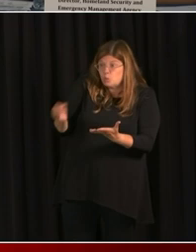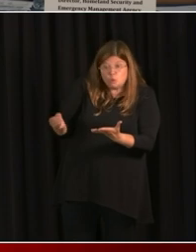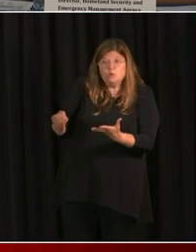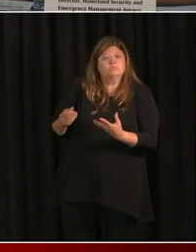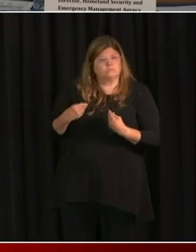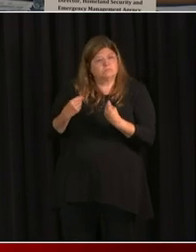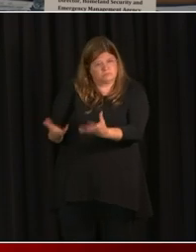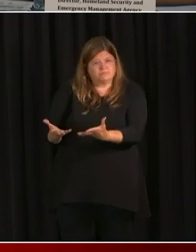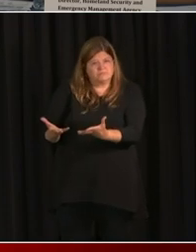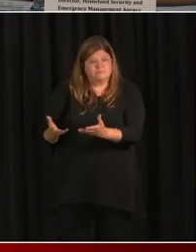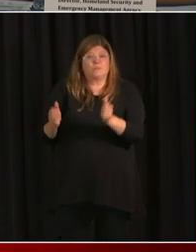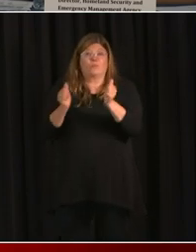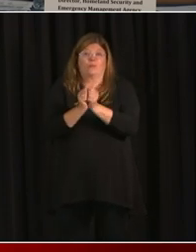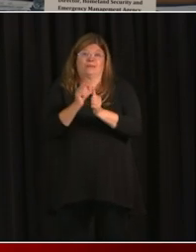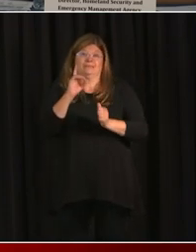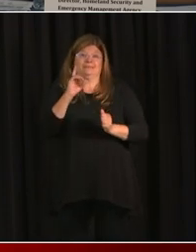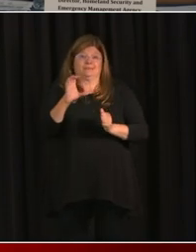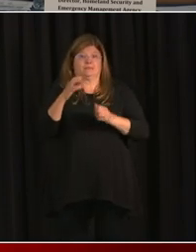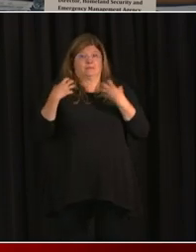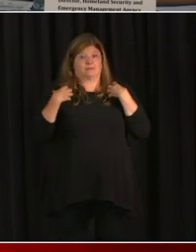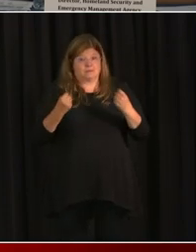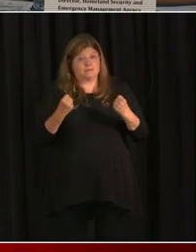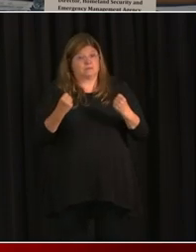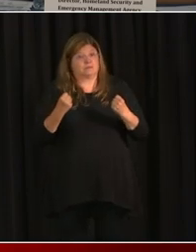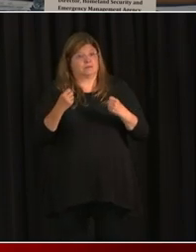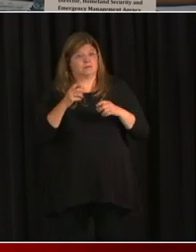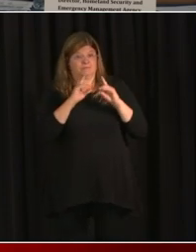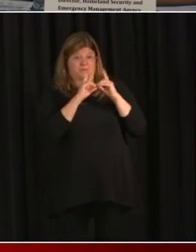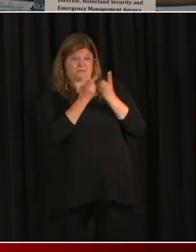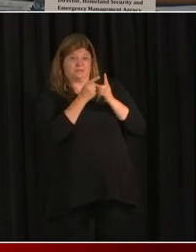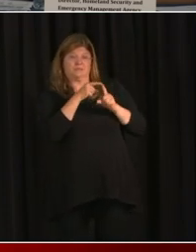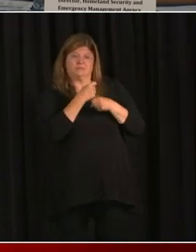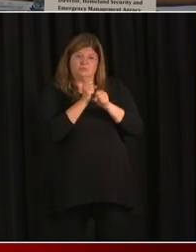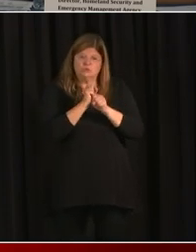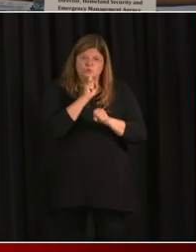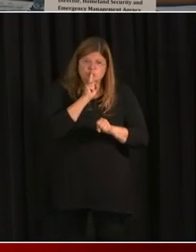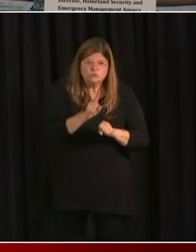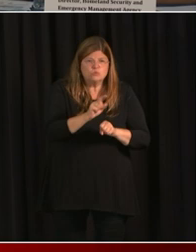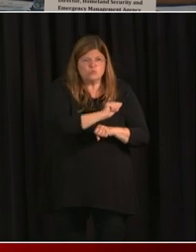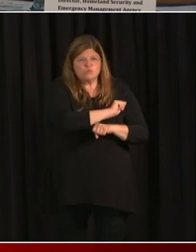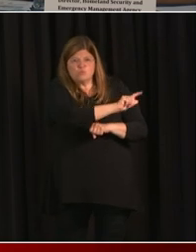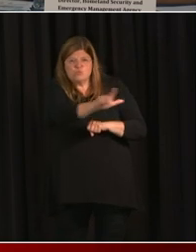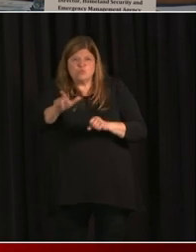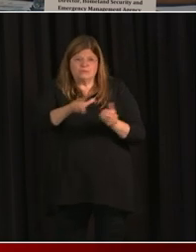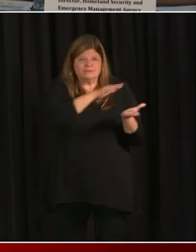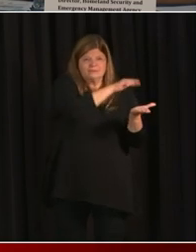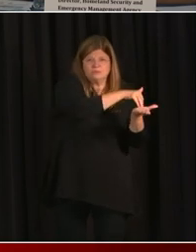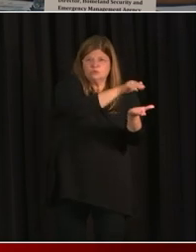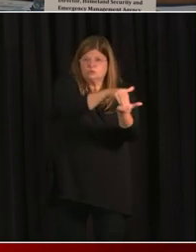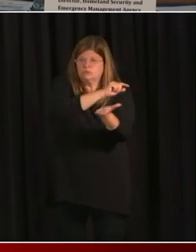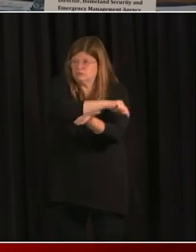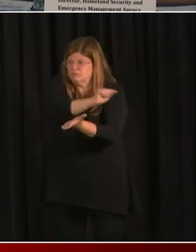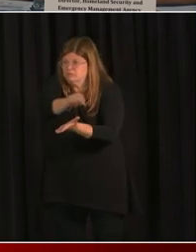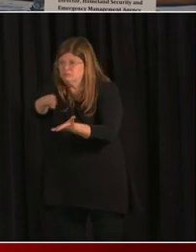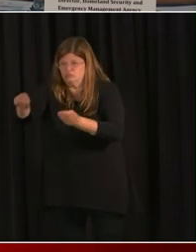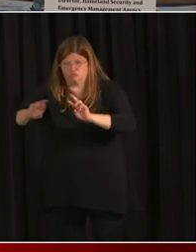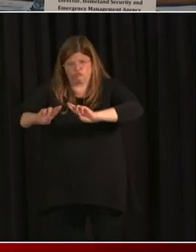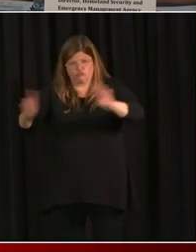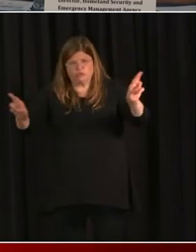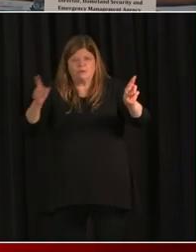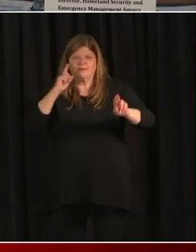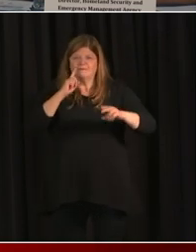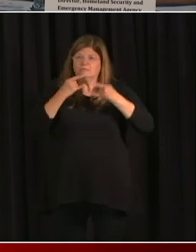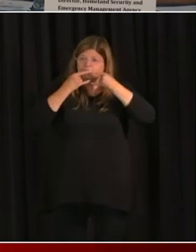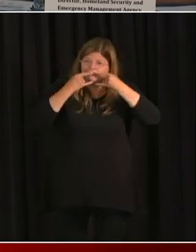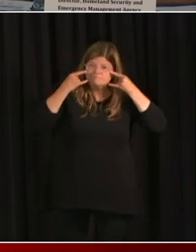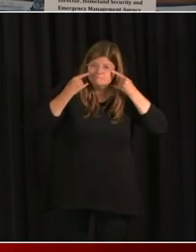DC Department of Health, making sure that those centers also have proper social distancing in place for any residents that